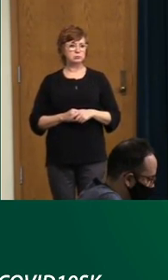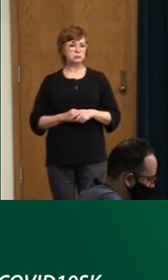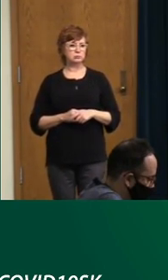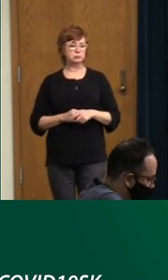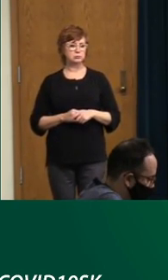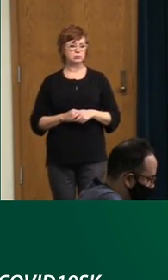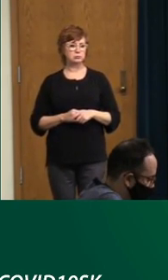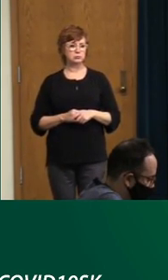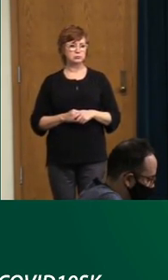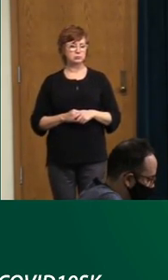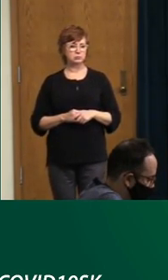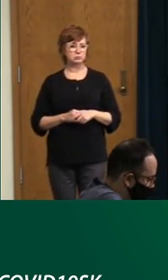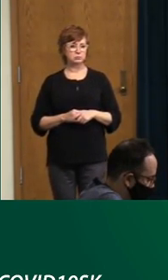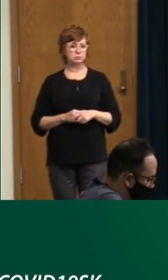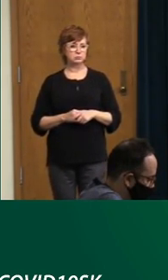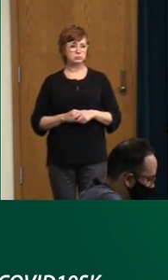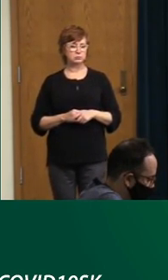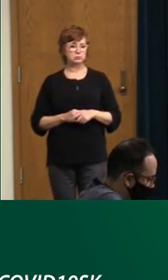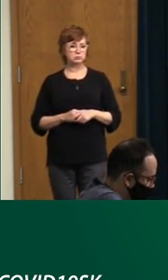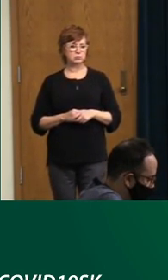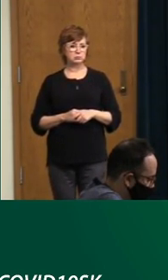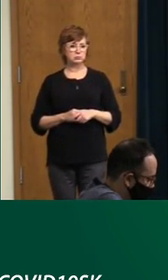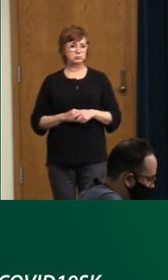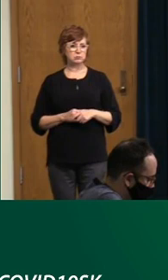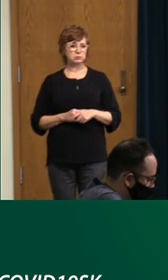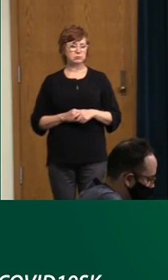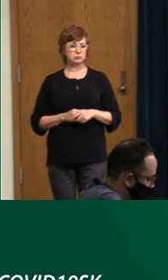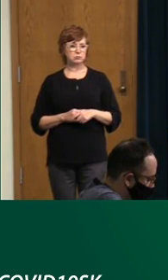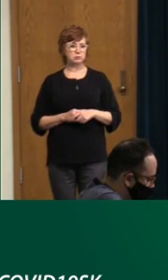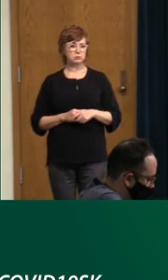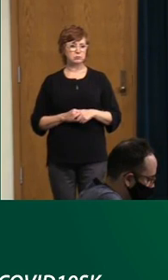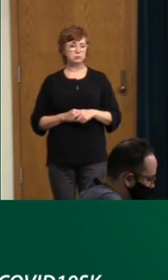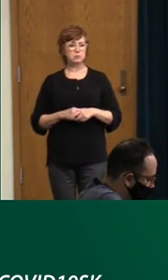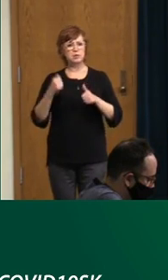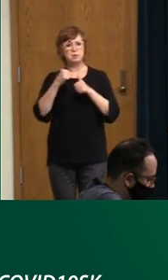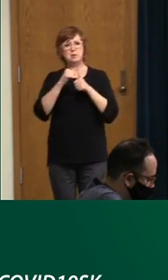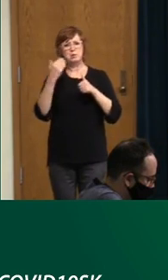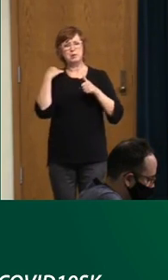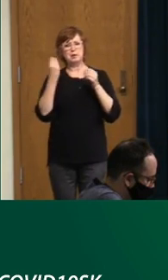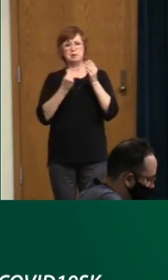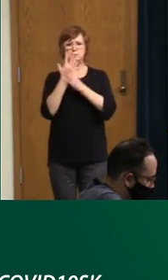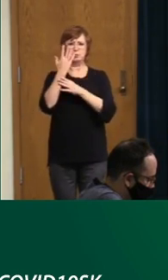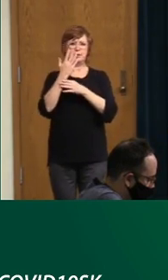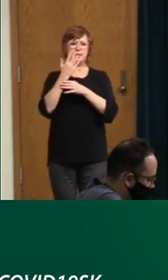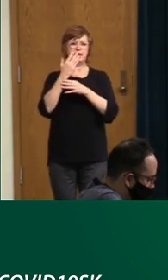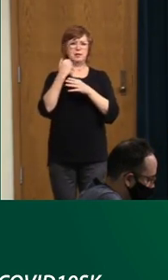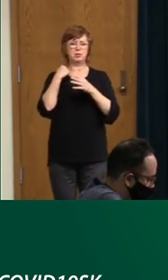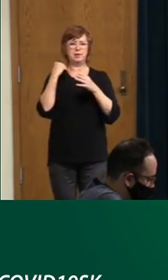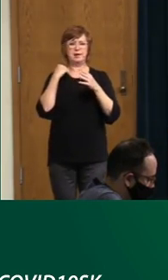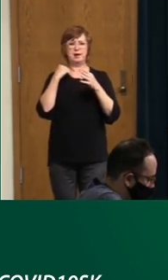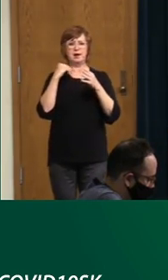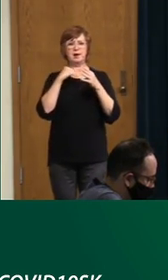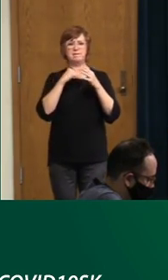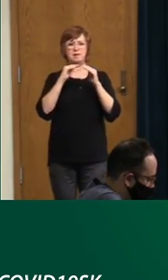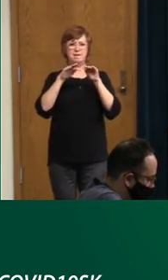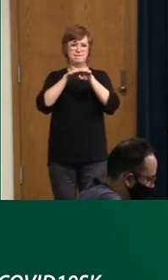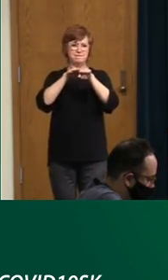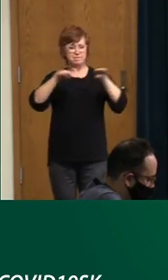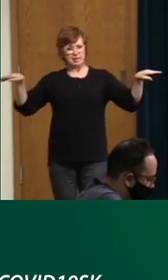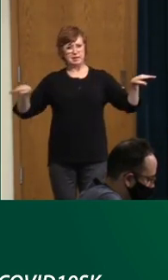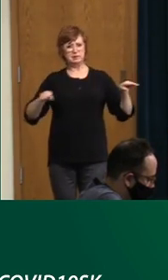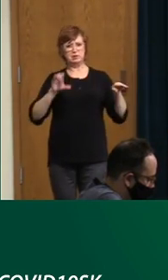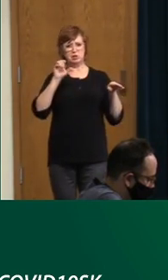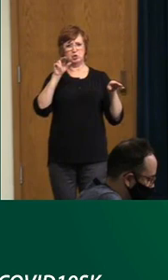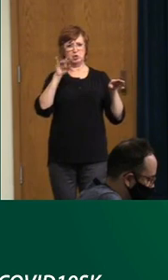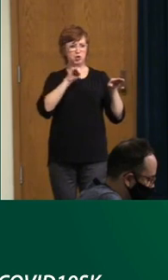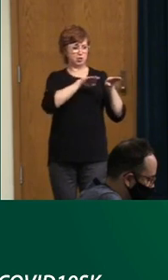started in the springtime, the language your government was using was the goal was to flatten the curve. Now it's bend the curve, we want to plateau. So